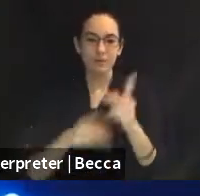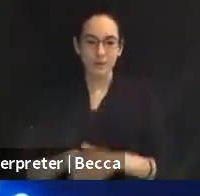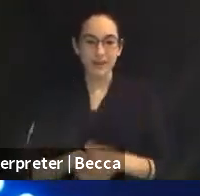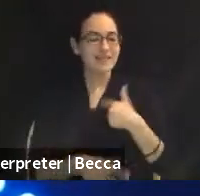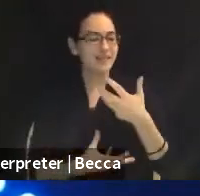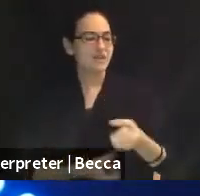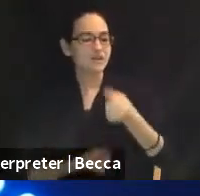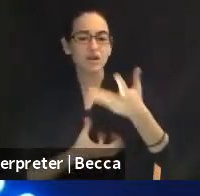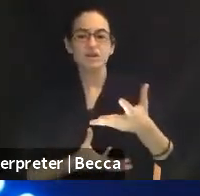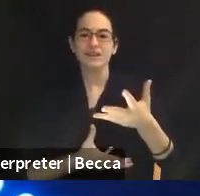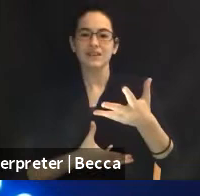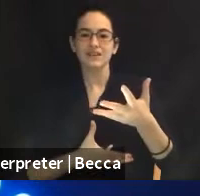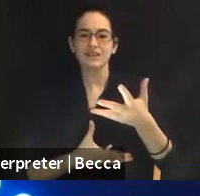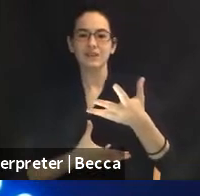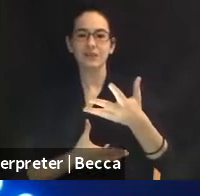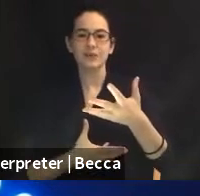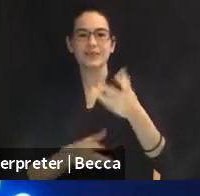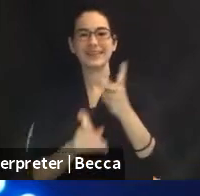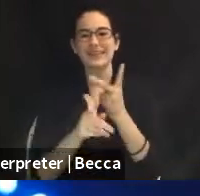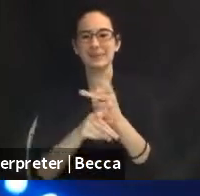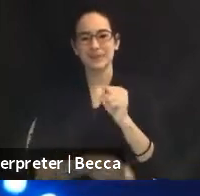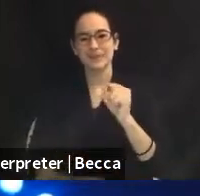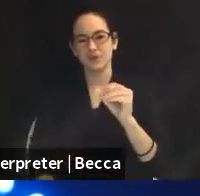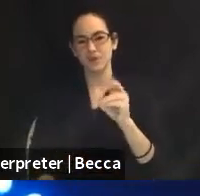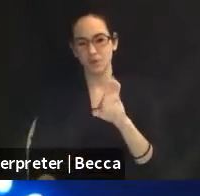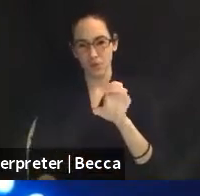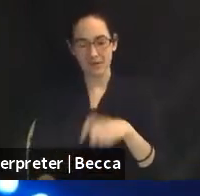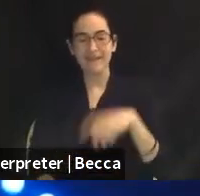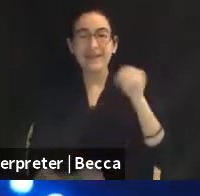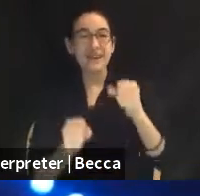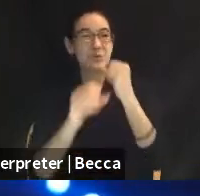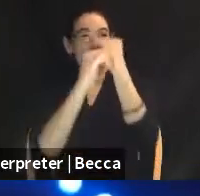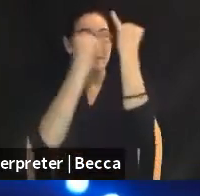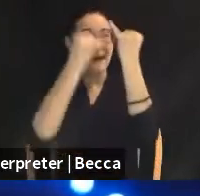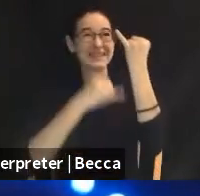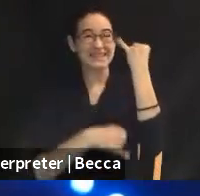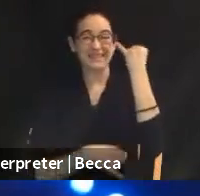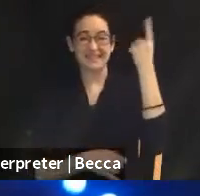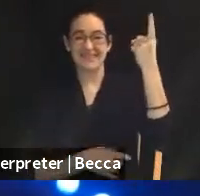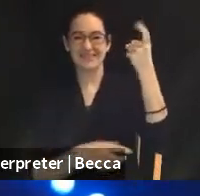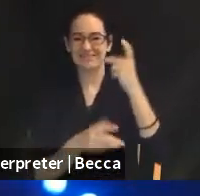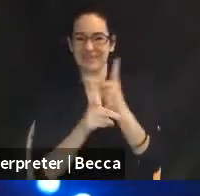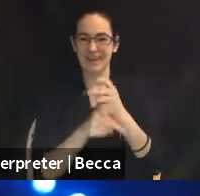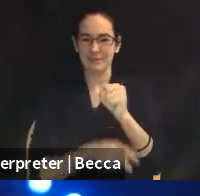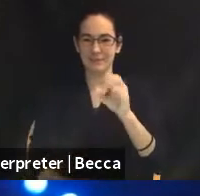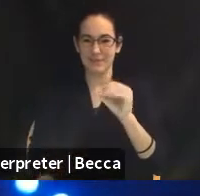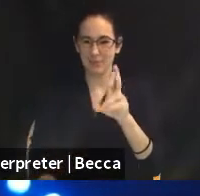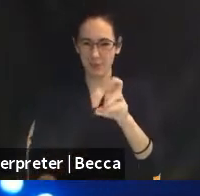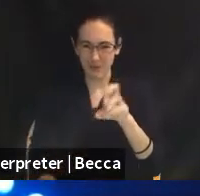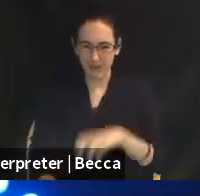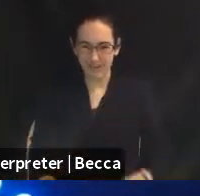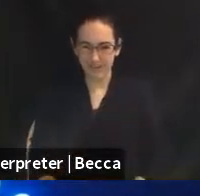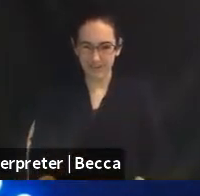keep score. And can you imagine if Jesus kept score? Can you imagine